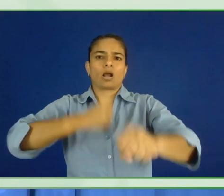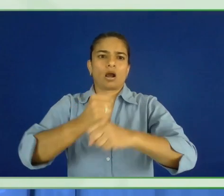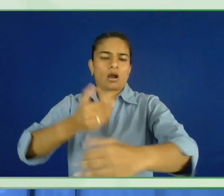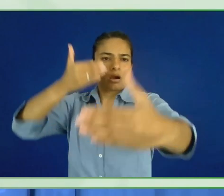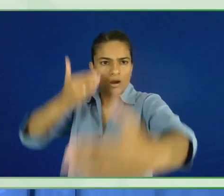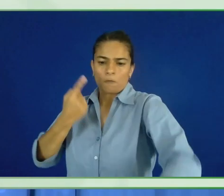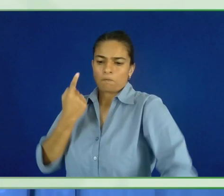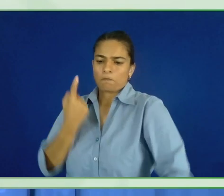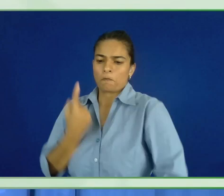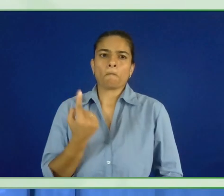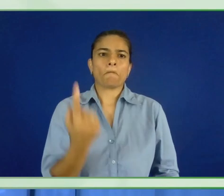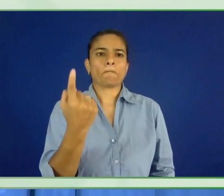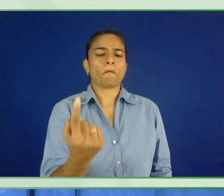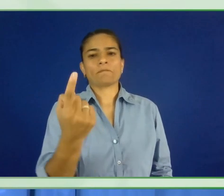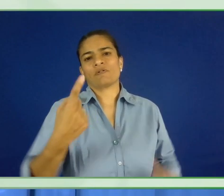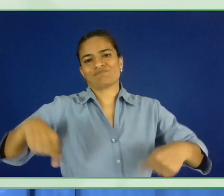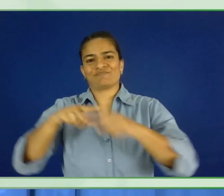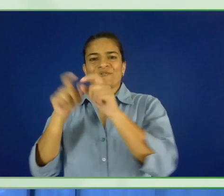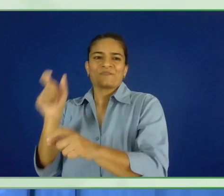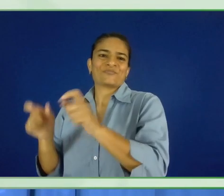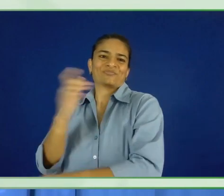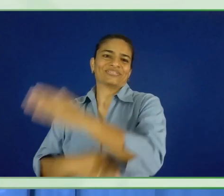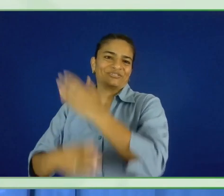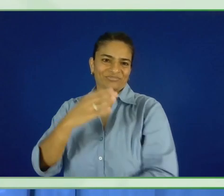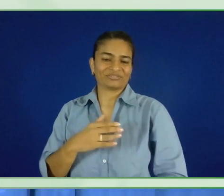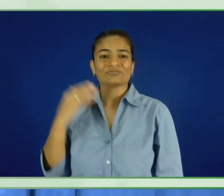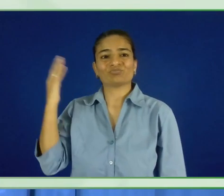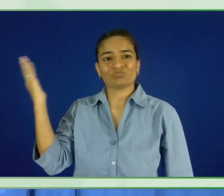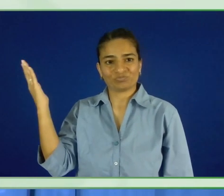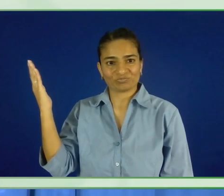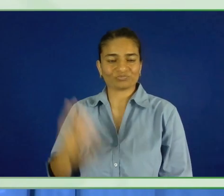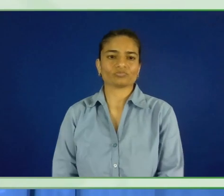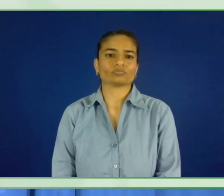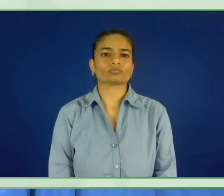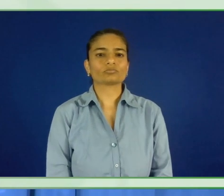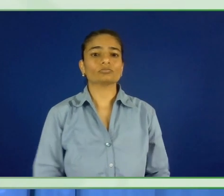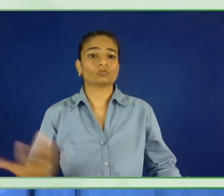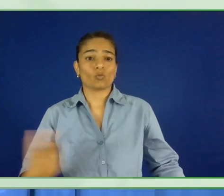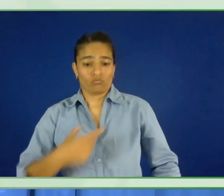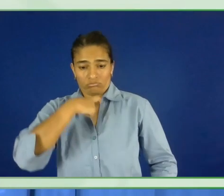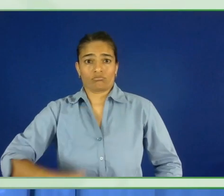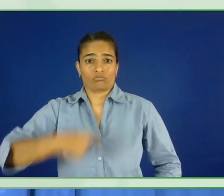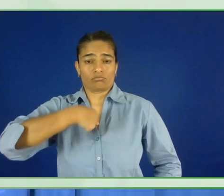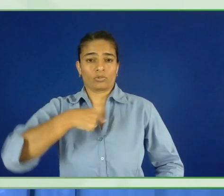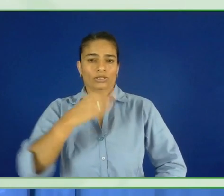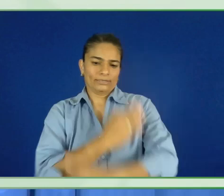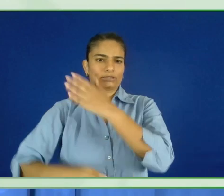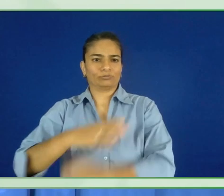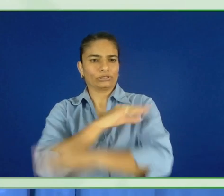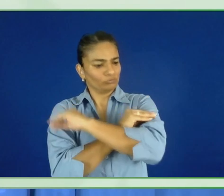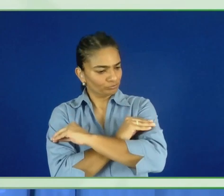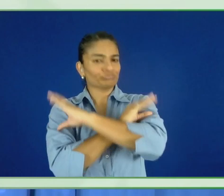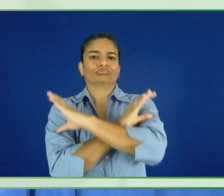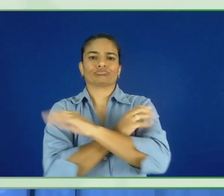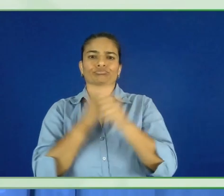please. So finally, the young person with disability is fully prepared for the job market. They only